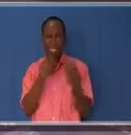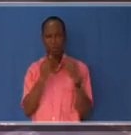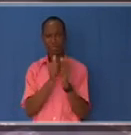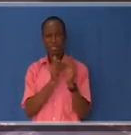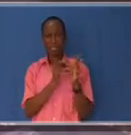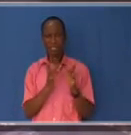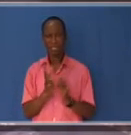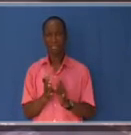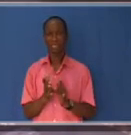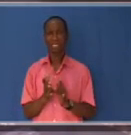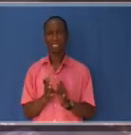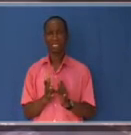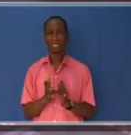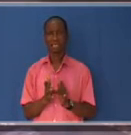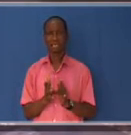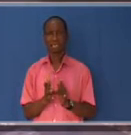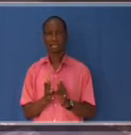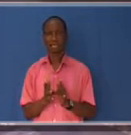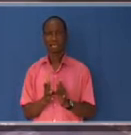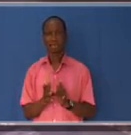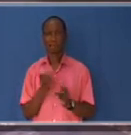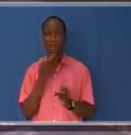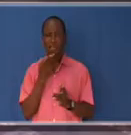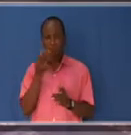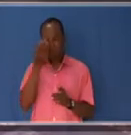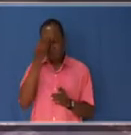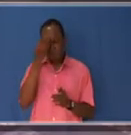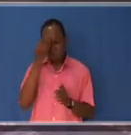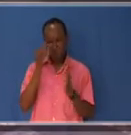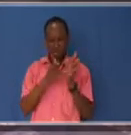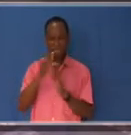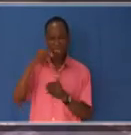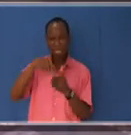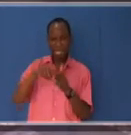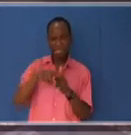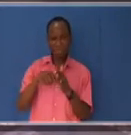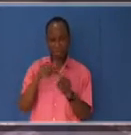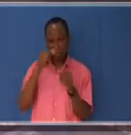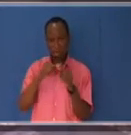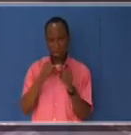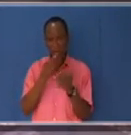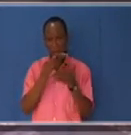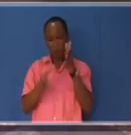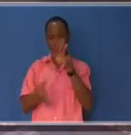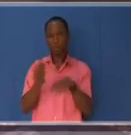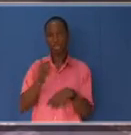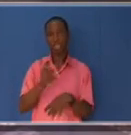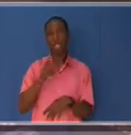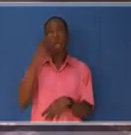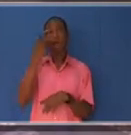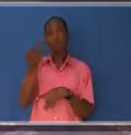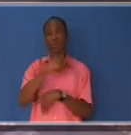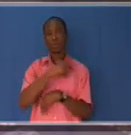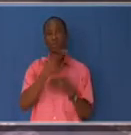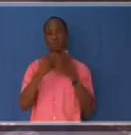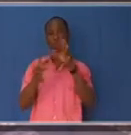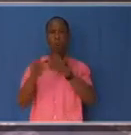no ah Moses yankopon ma ne twroye na efa Awurade Jesus Christ